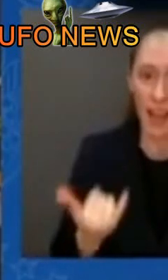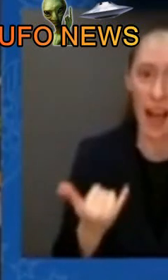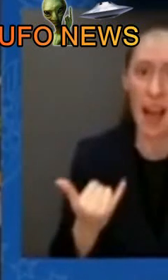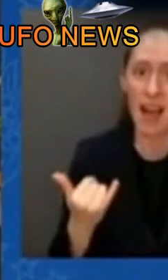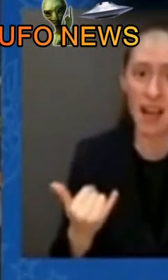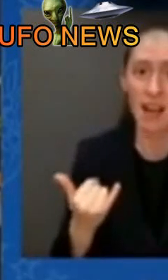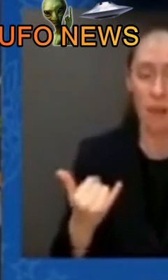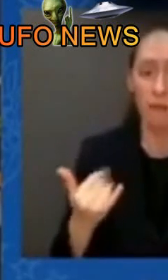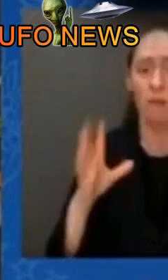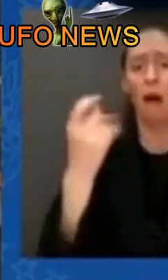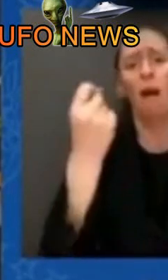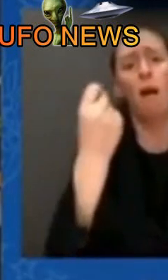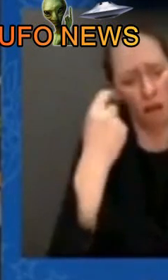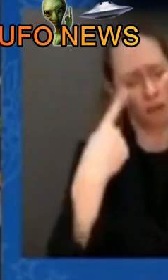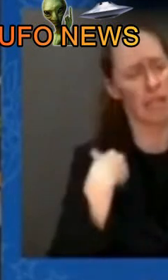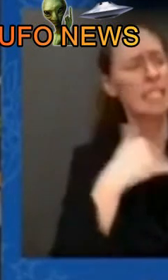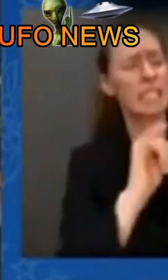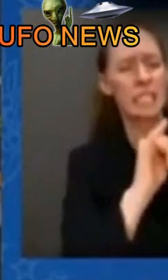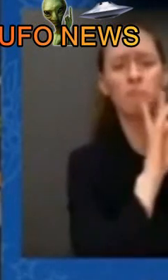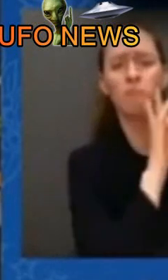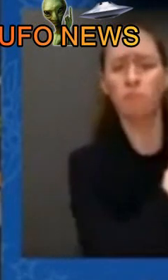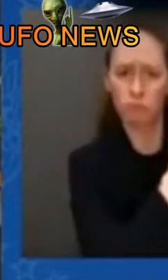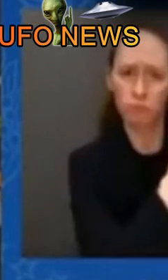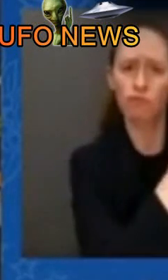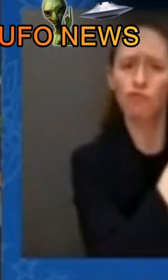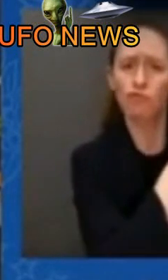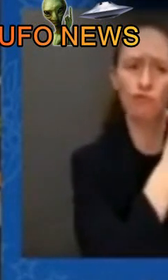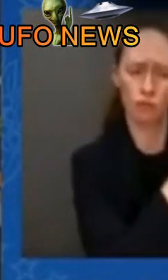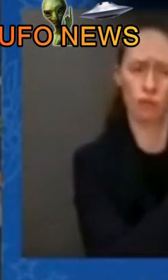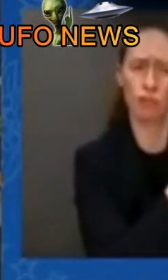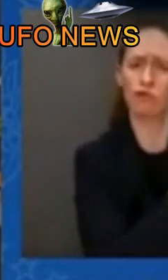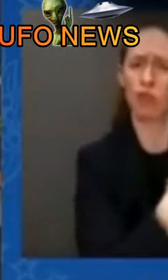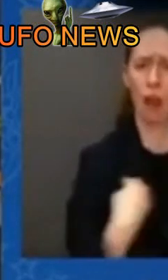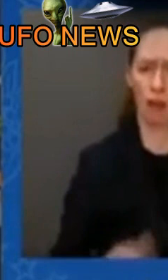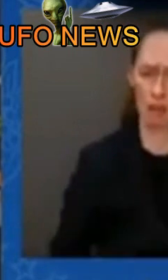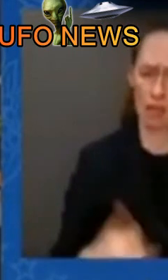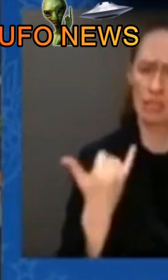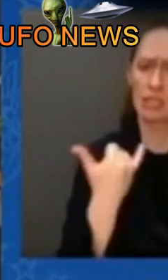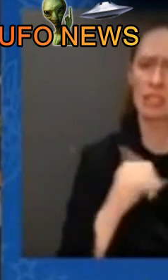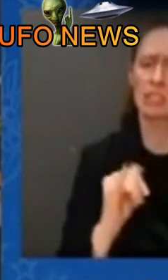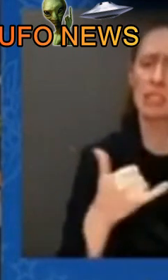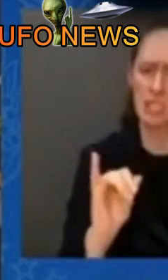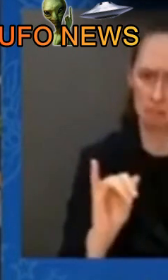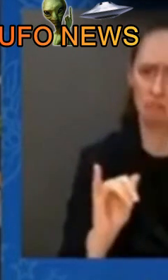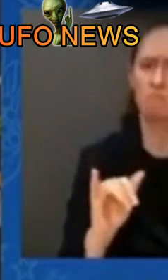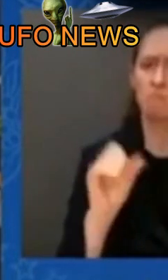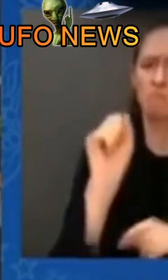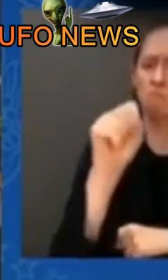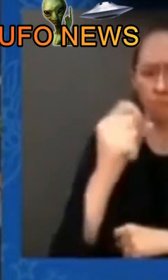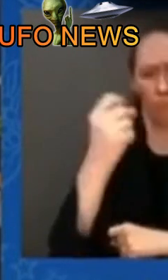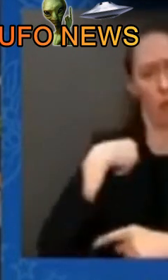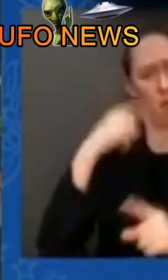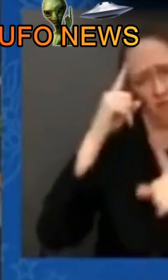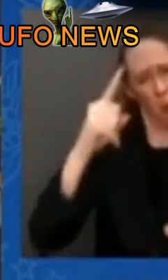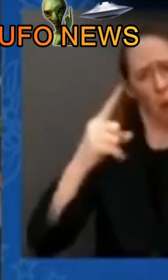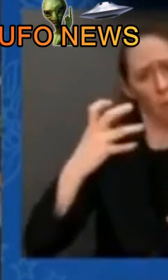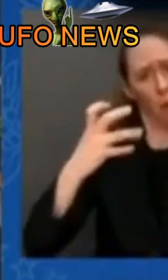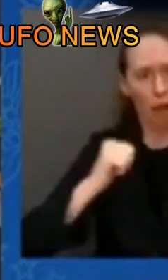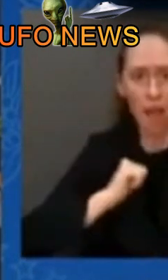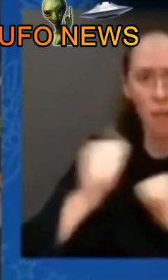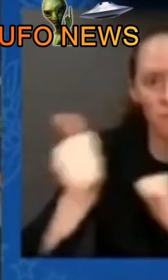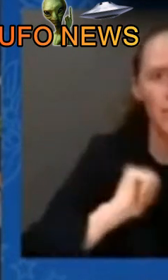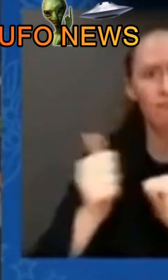of my administration, we seek competition, not conflict with China. We're not looking for a new Cold War.